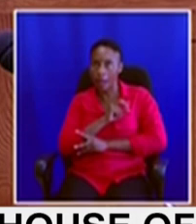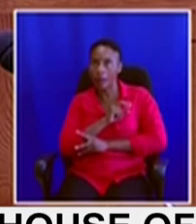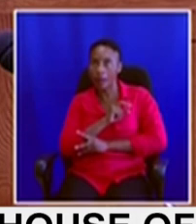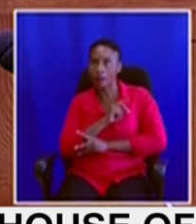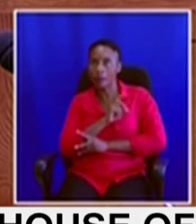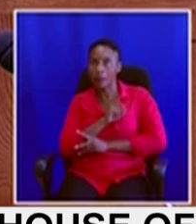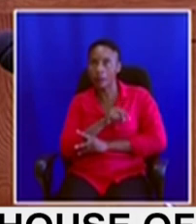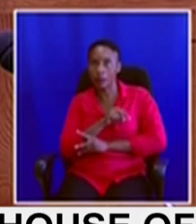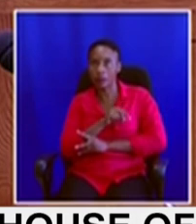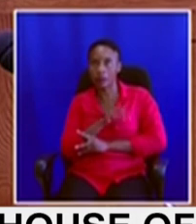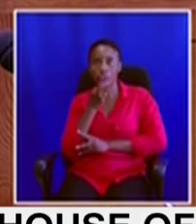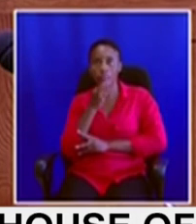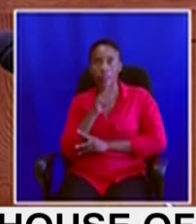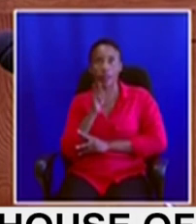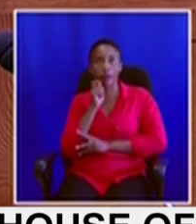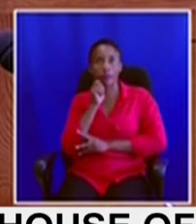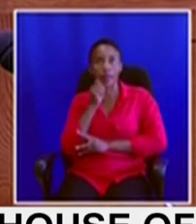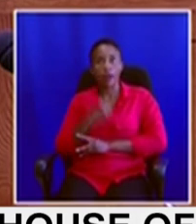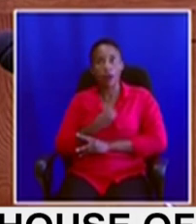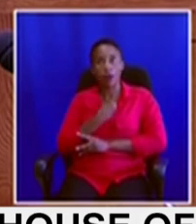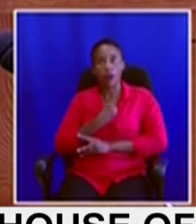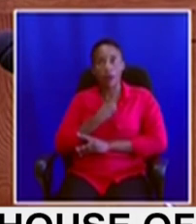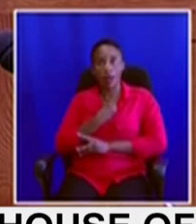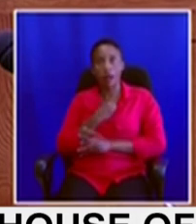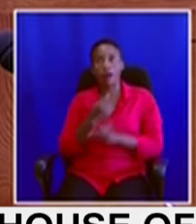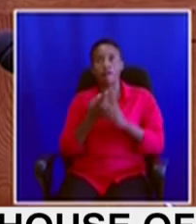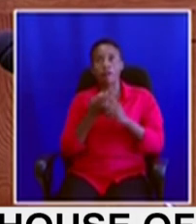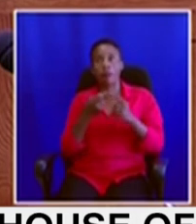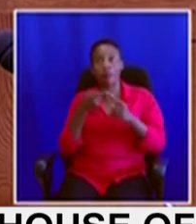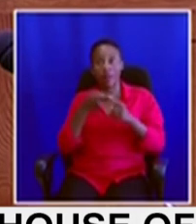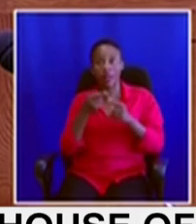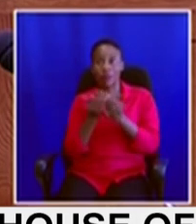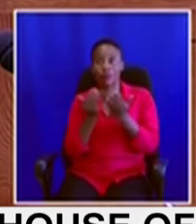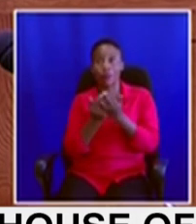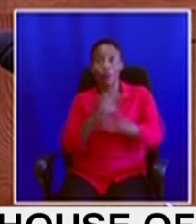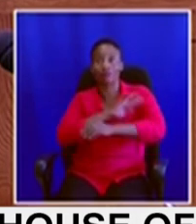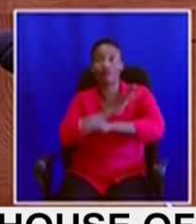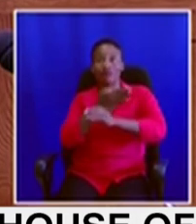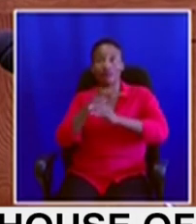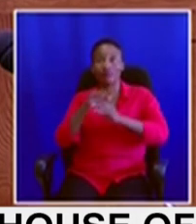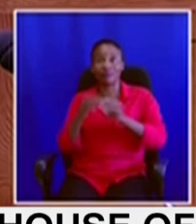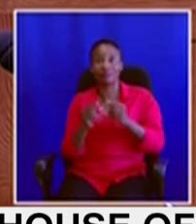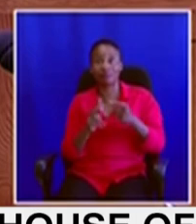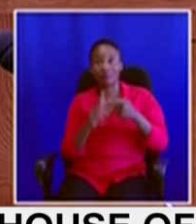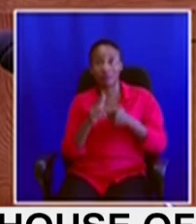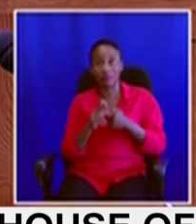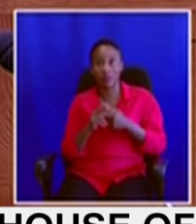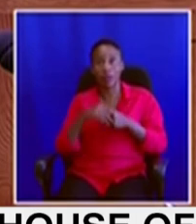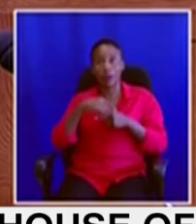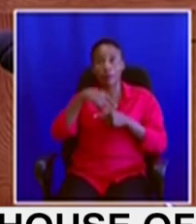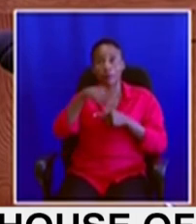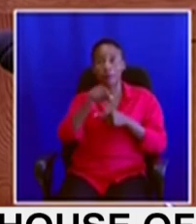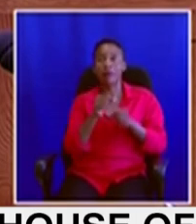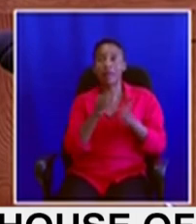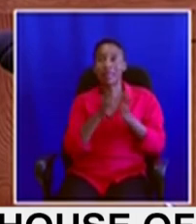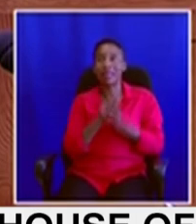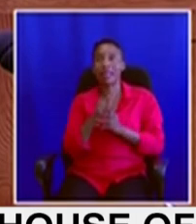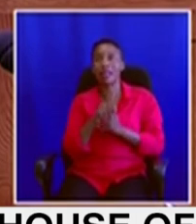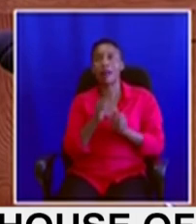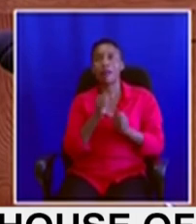that when our young men go for initiation, they go there as the hope of the